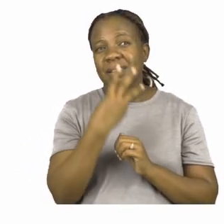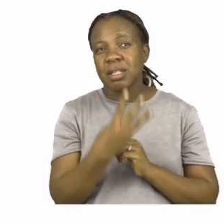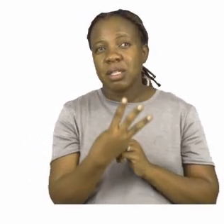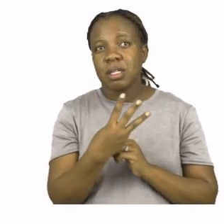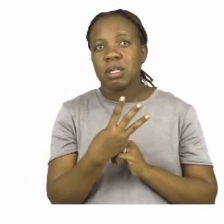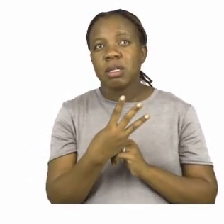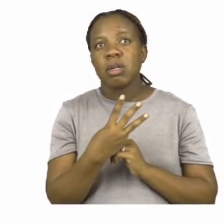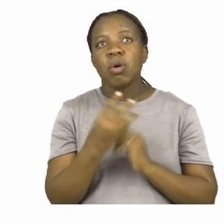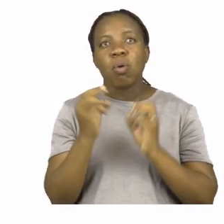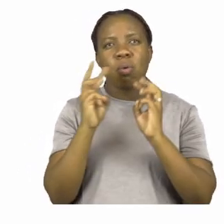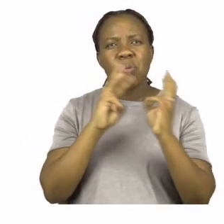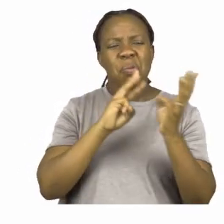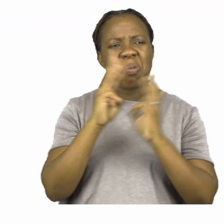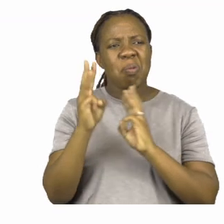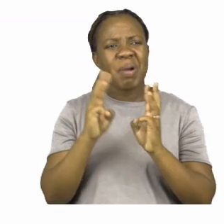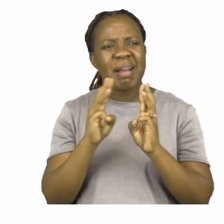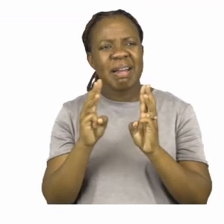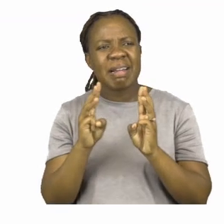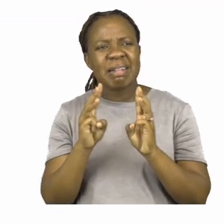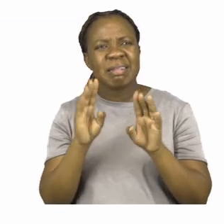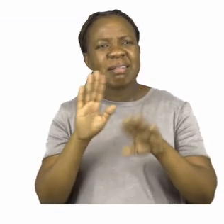4. Sometimes